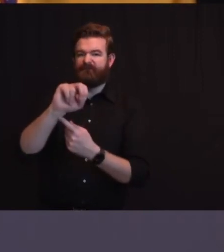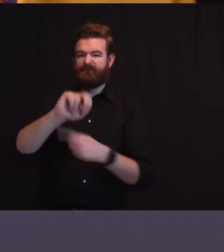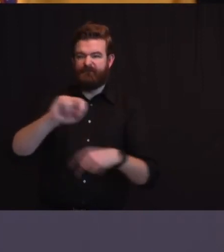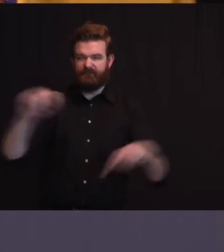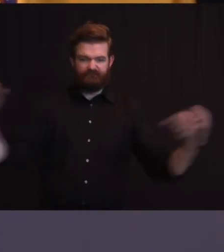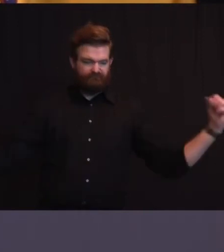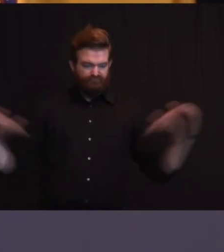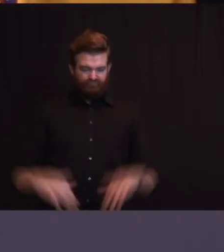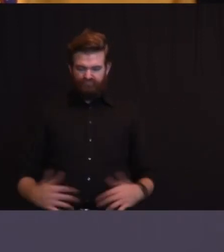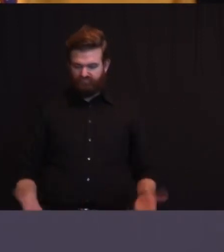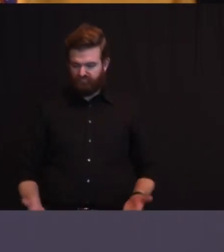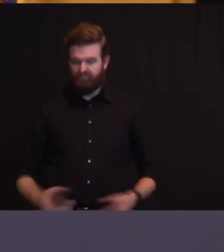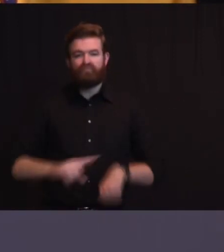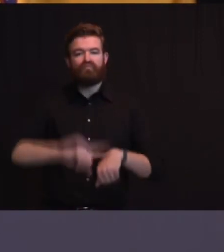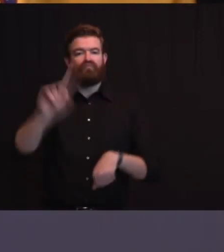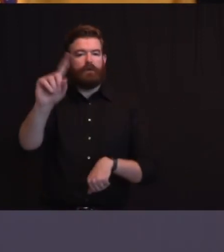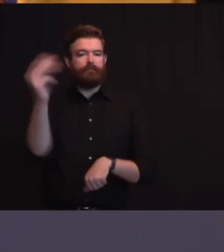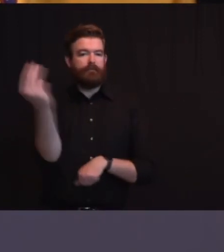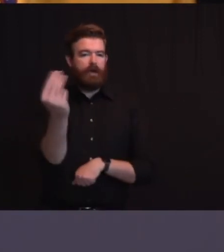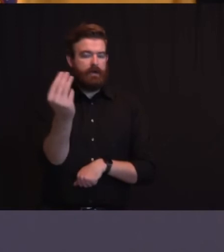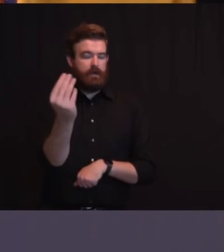will sign